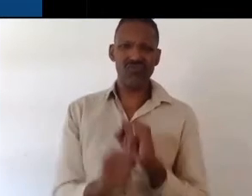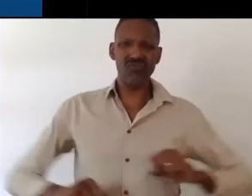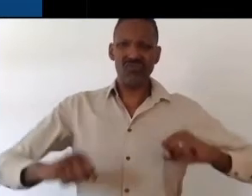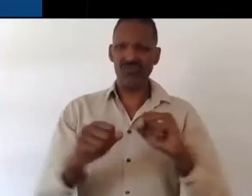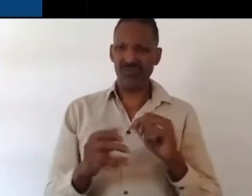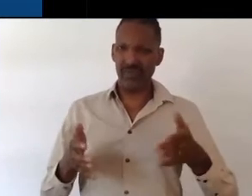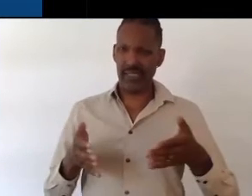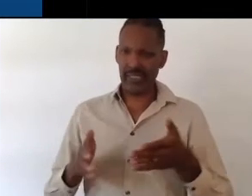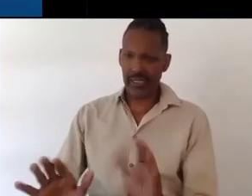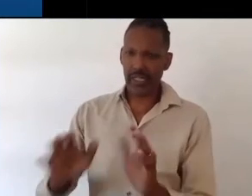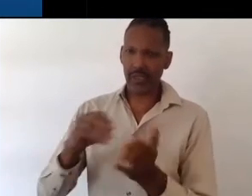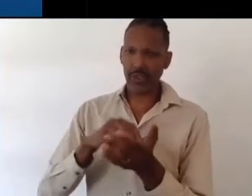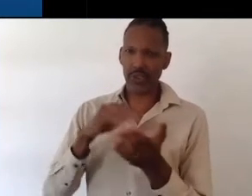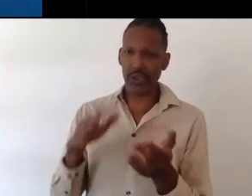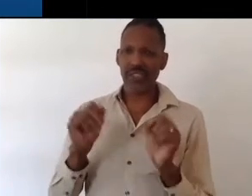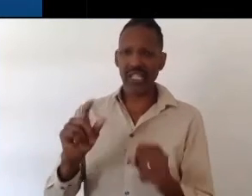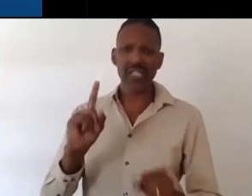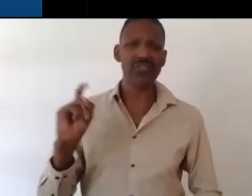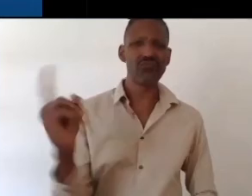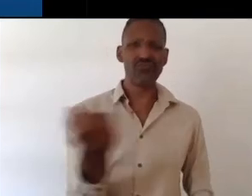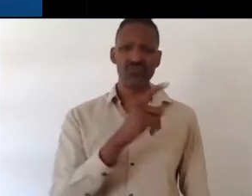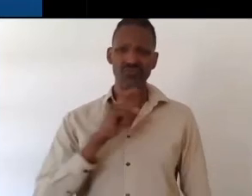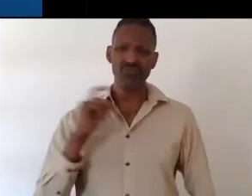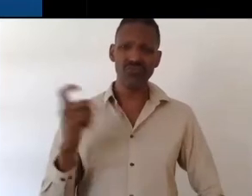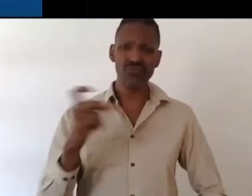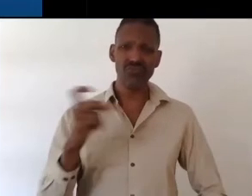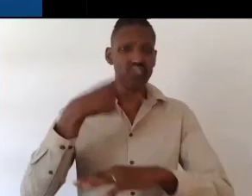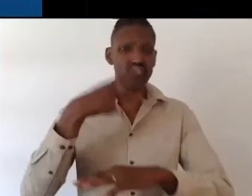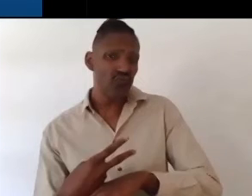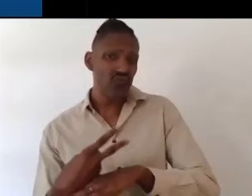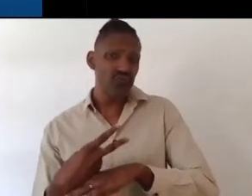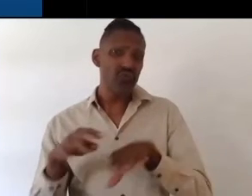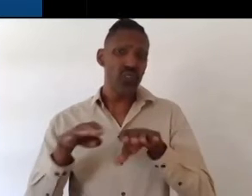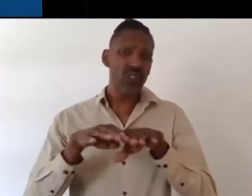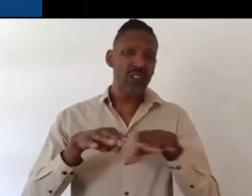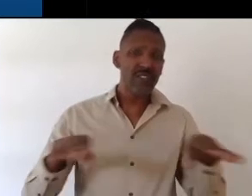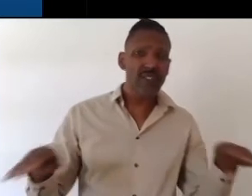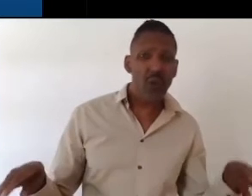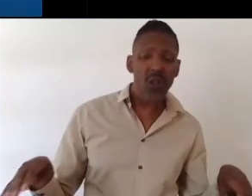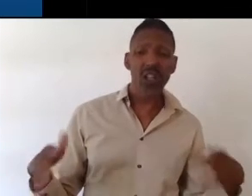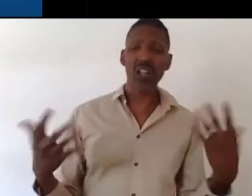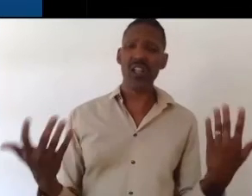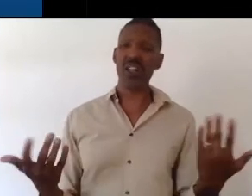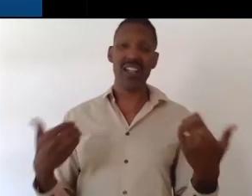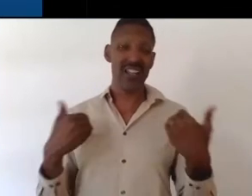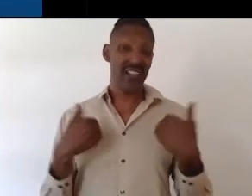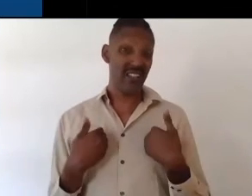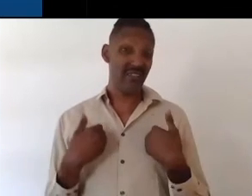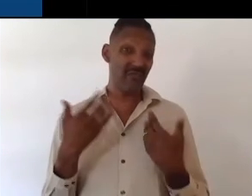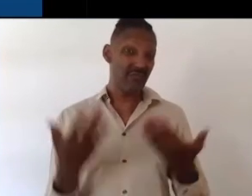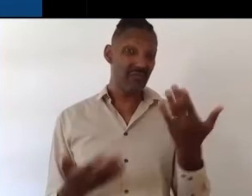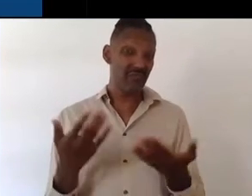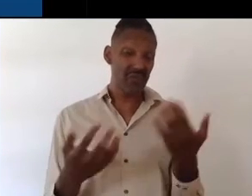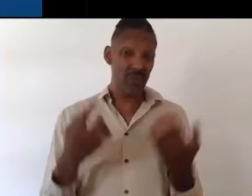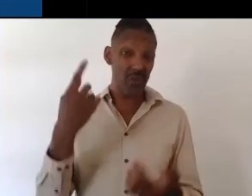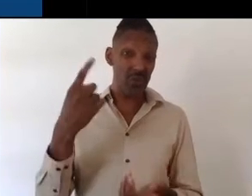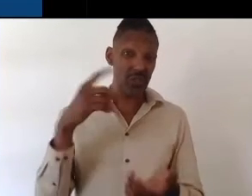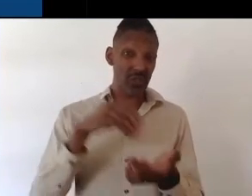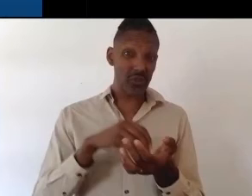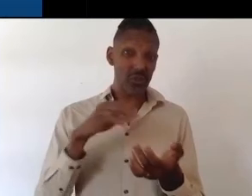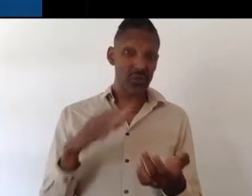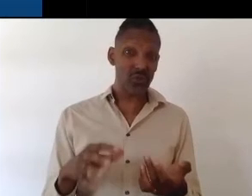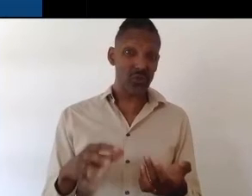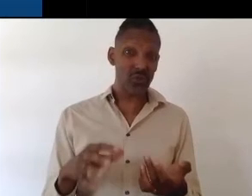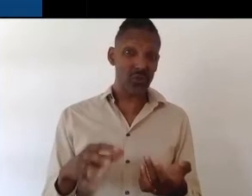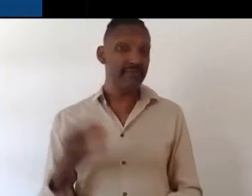or journal while laying on his tummy on the floor, having different stations. So we had a word wall in